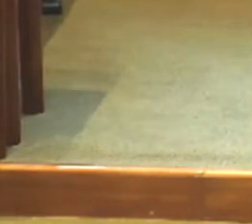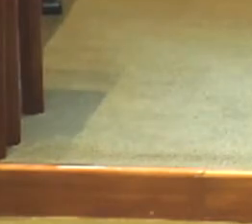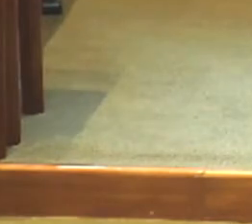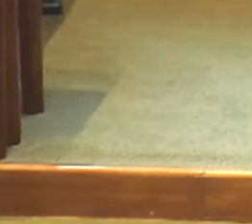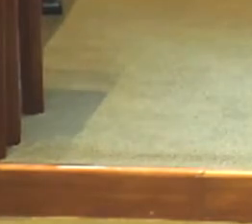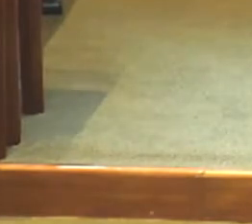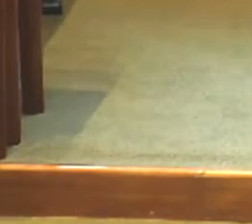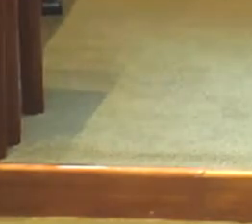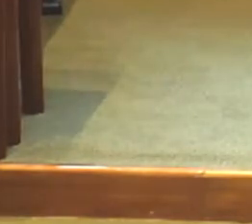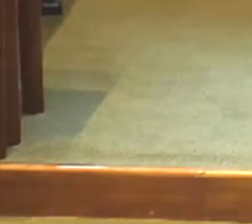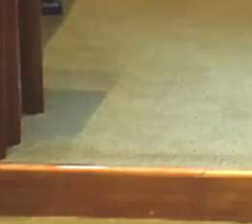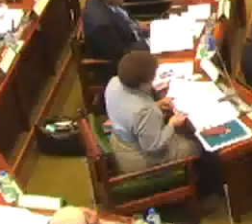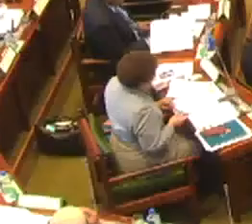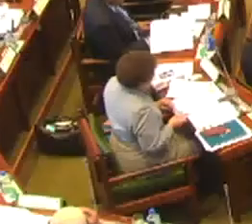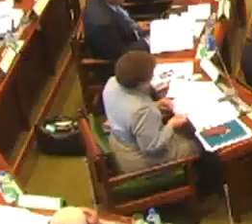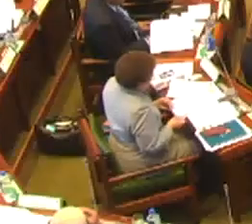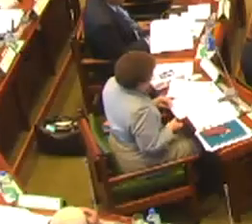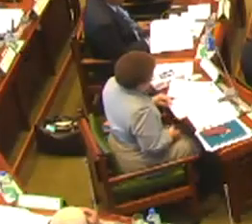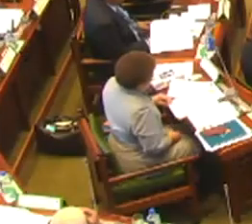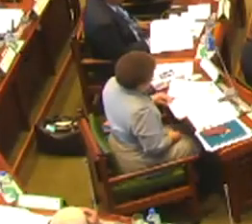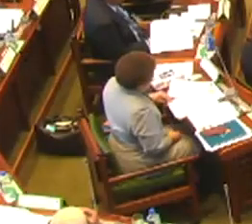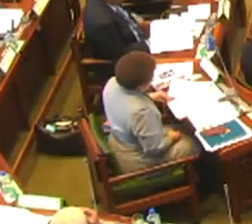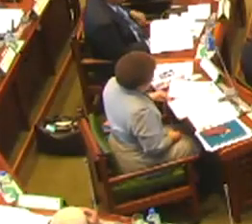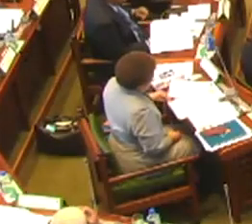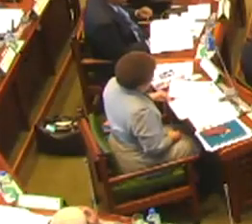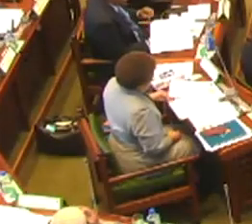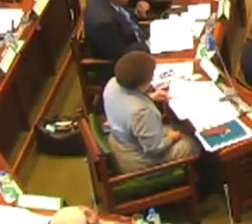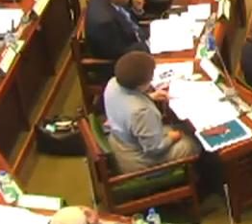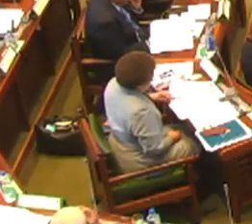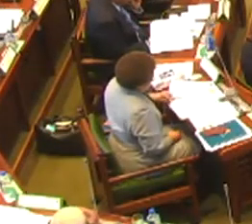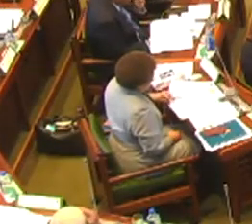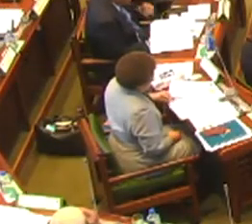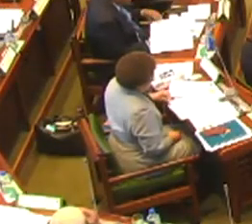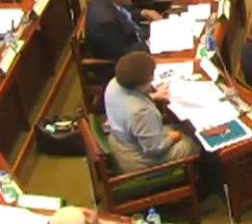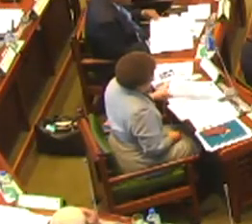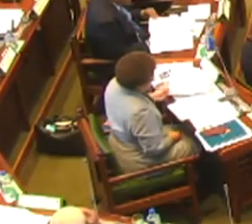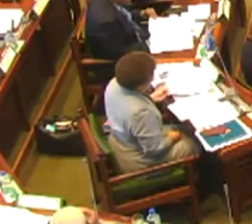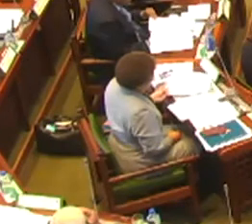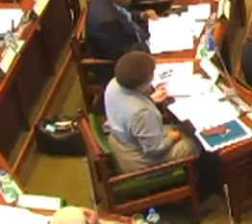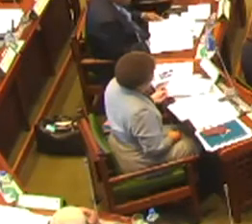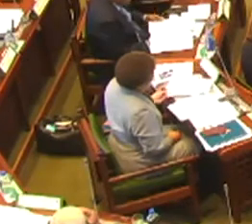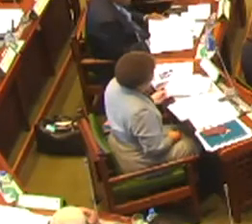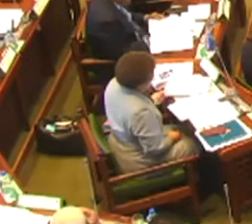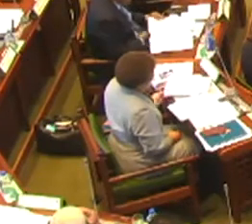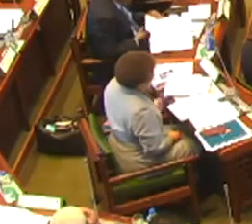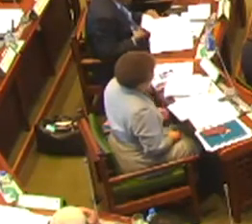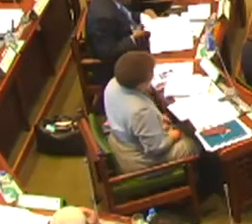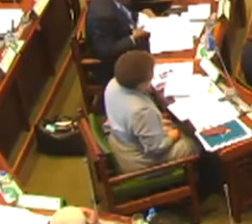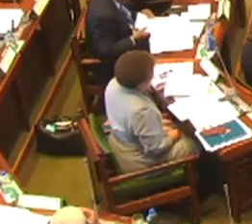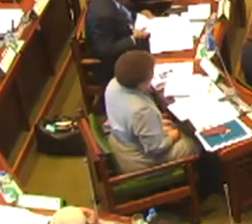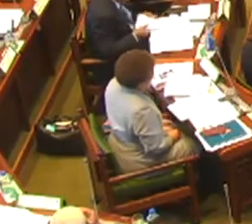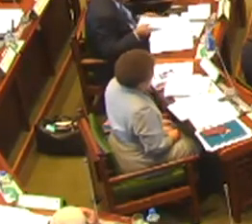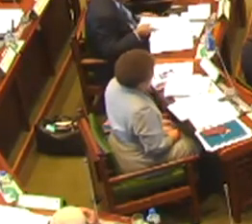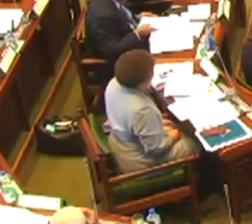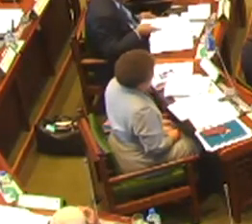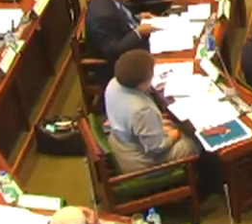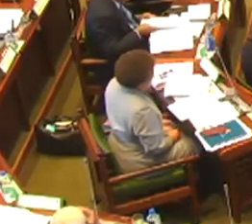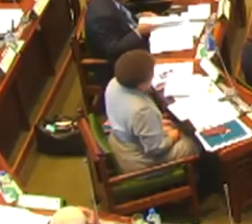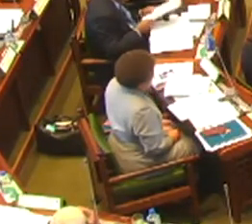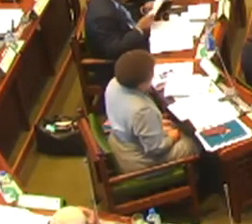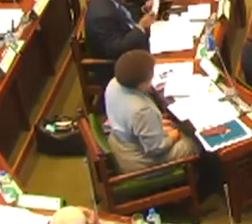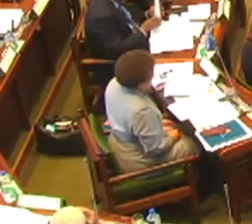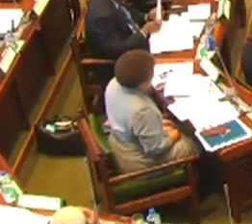Thank you. I invite the Honourable Acting Prime Minister and Attorney General, Minister for Economy, Public Enterprises, Civil Service